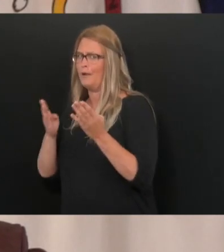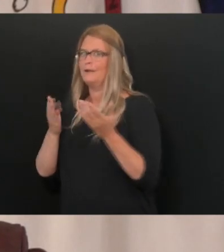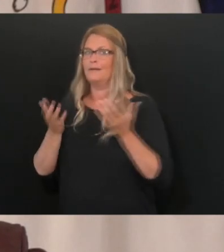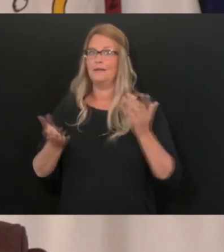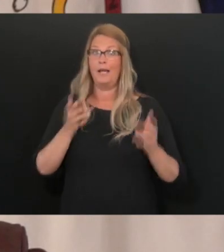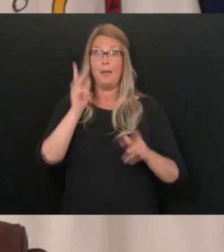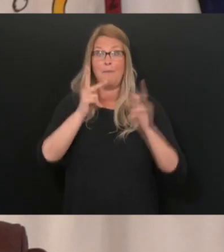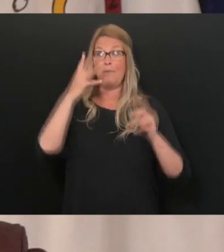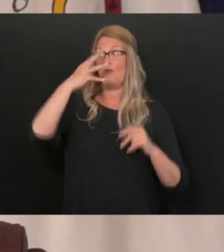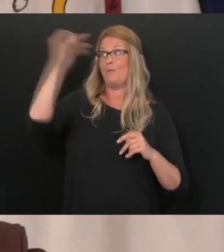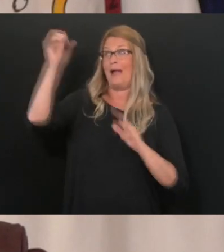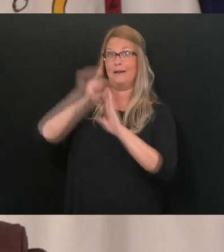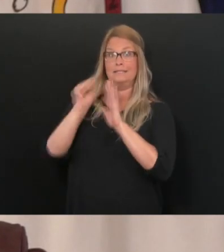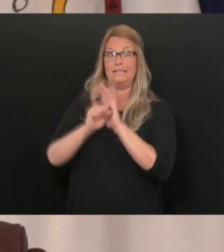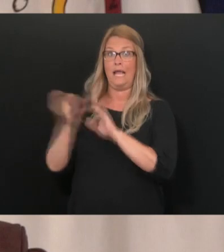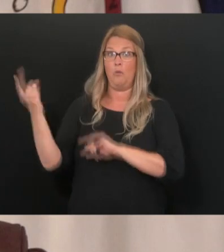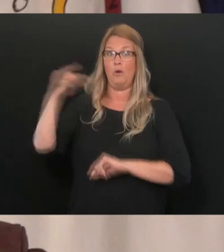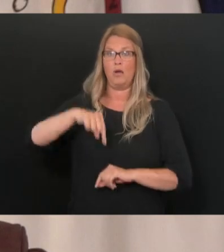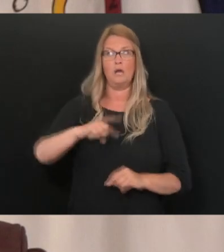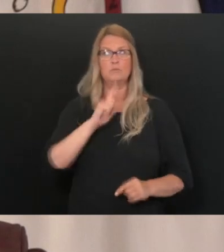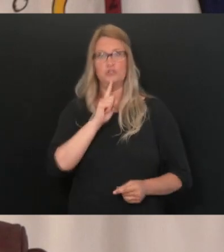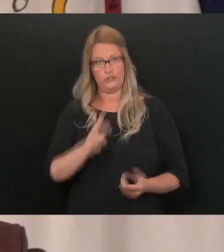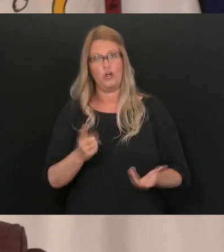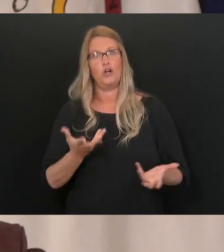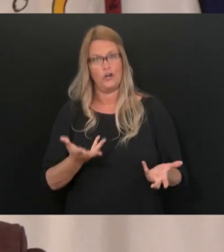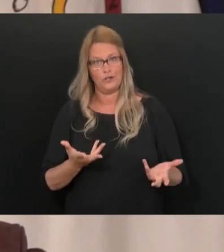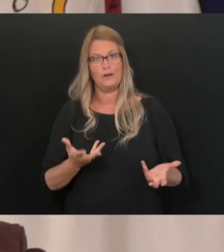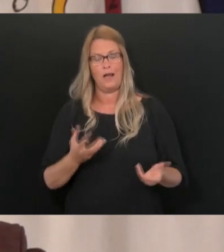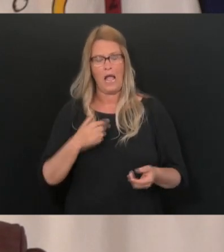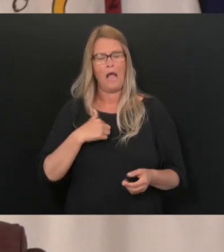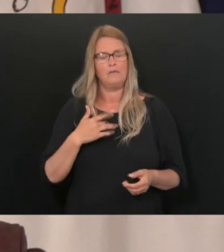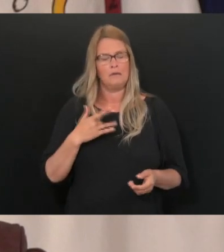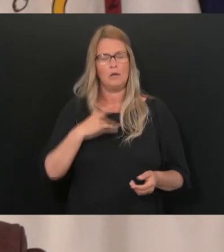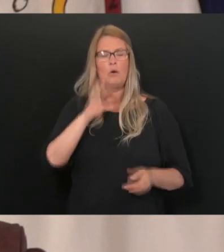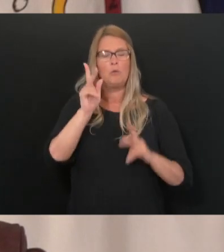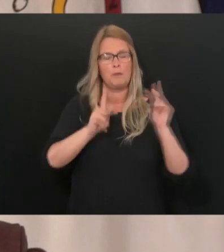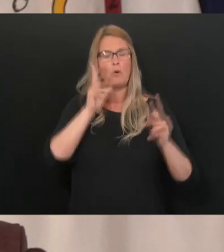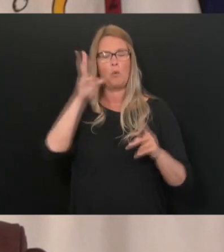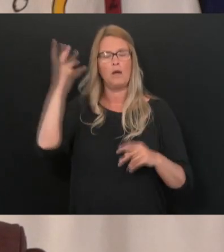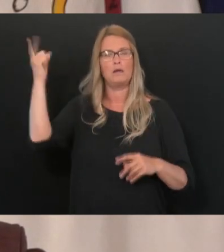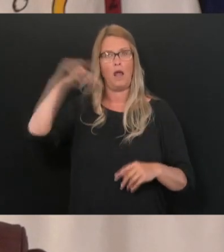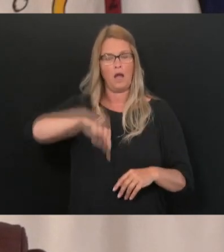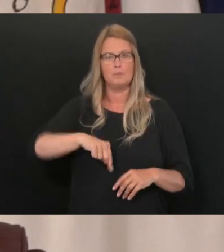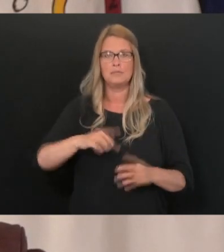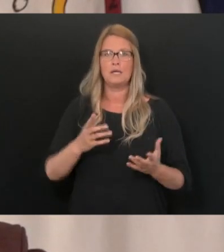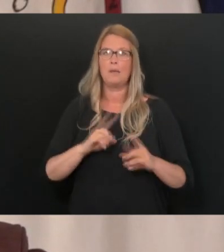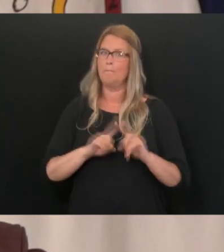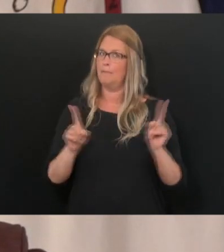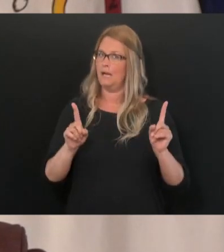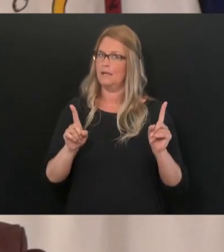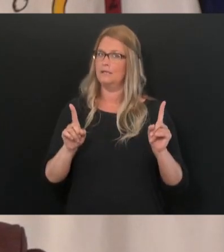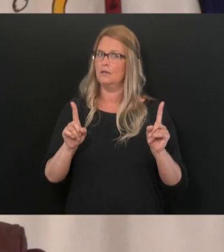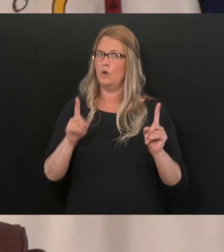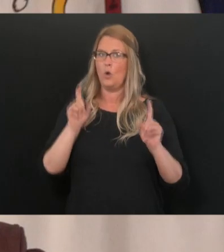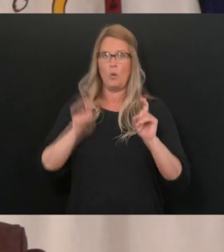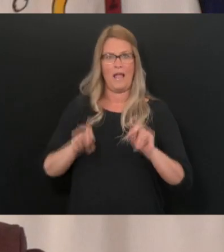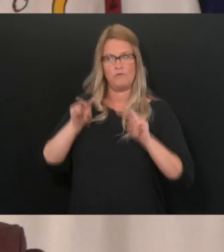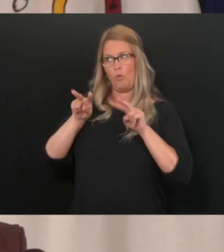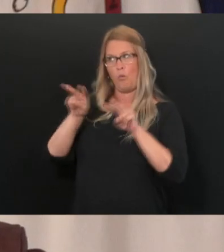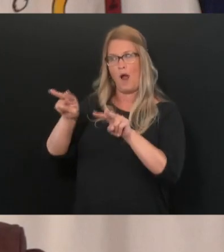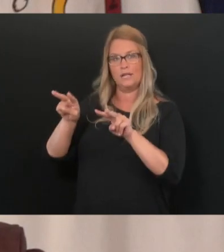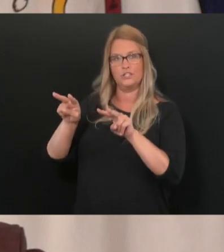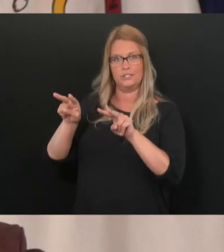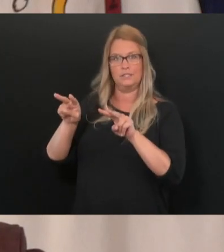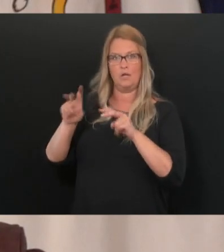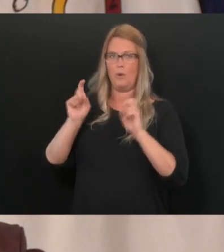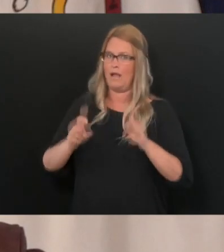from out of state may come. Absolutely they'll come. We got to stay on top of it. We got to move north, West